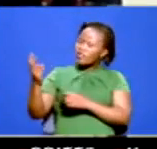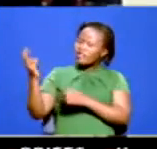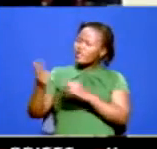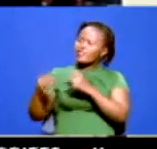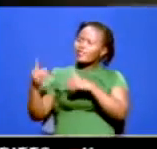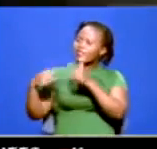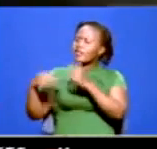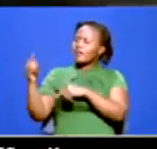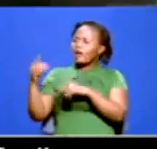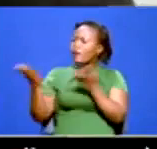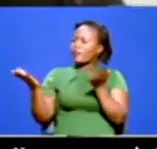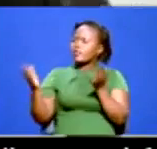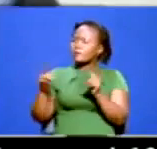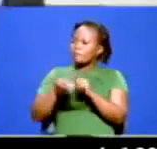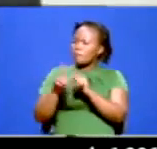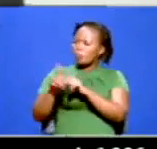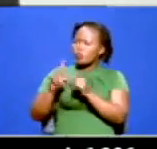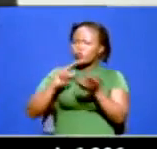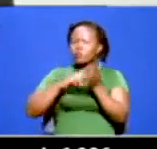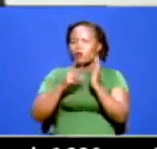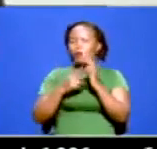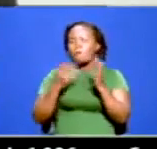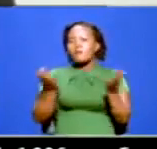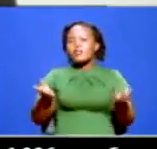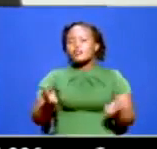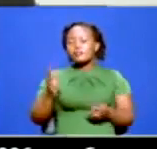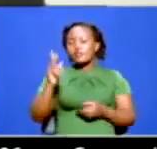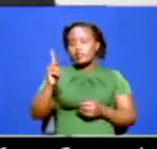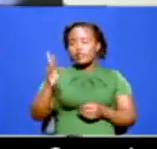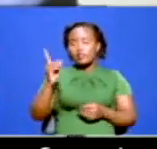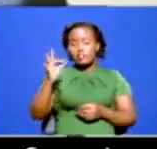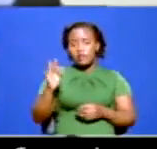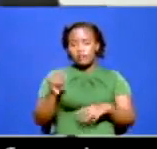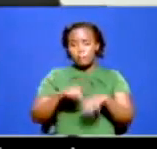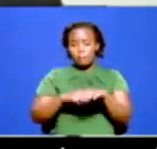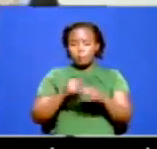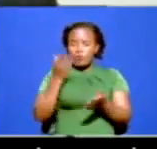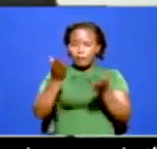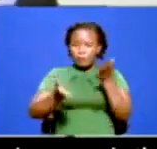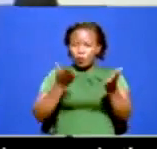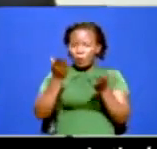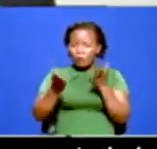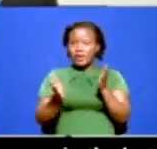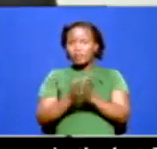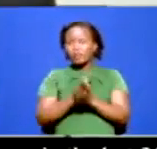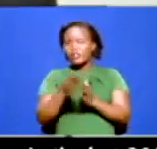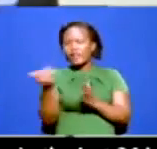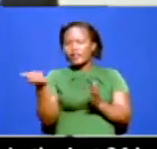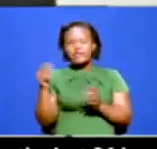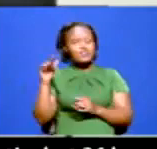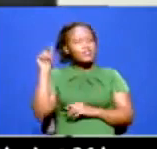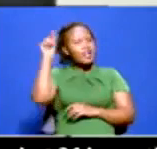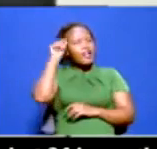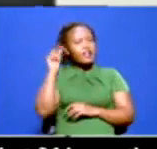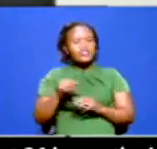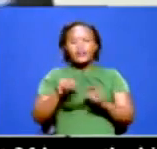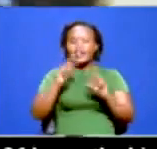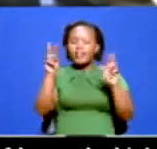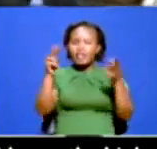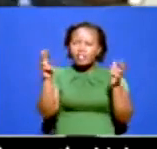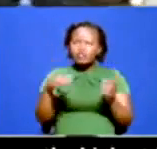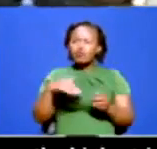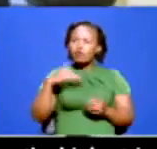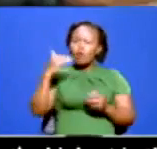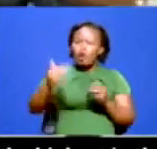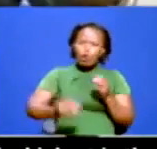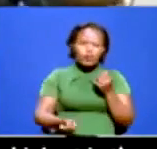puts KDF at an elevated position when you compare to other disciplined forces. Right. The issue of gender always crops up. I think you've seen that